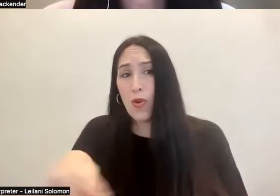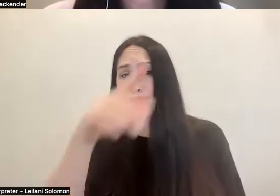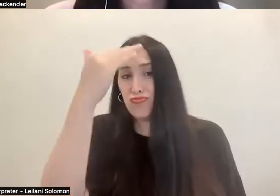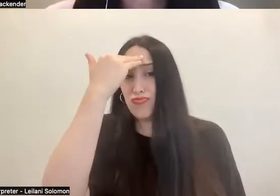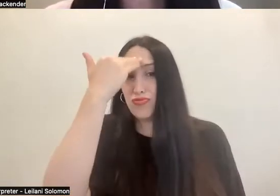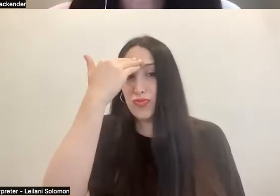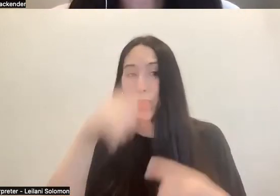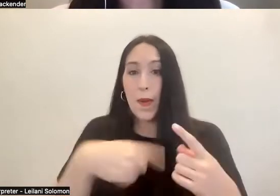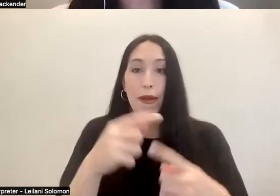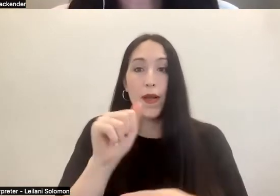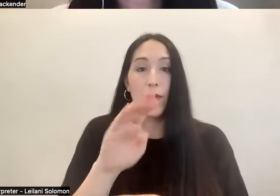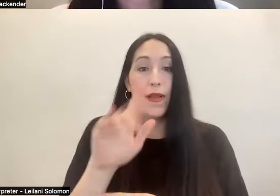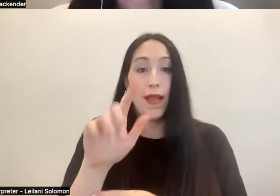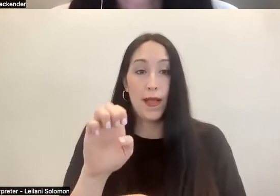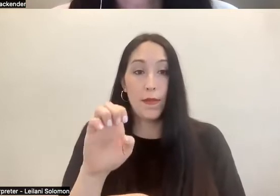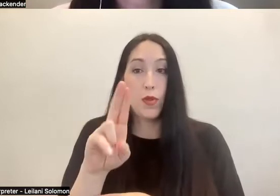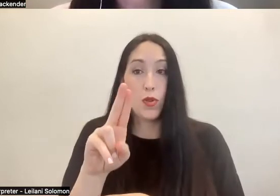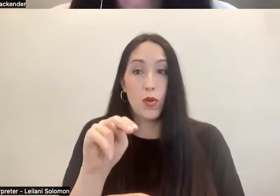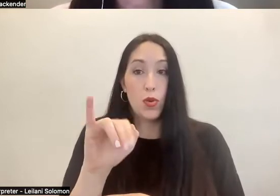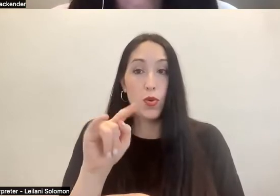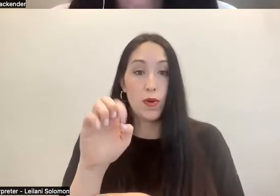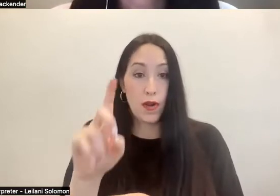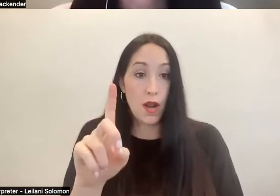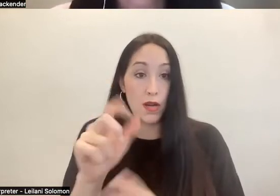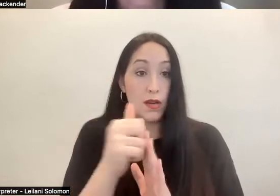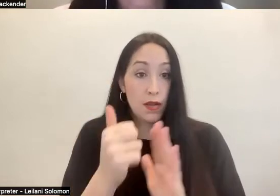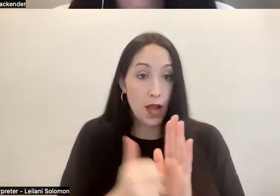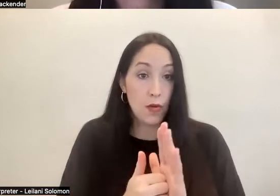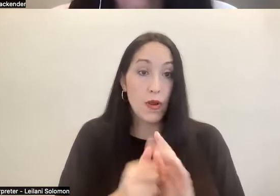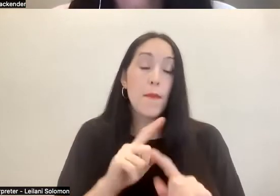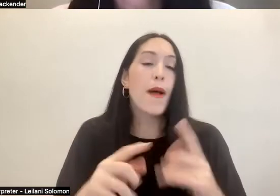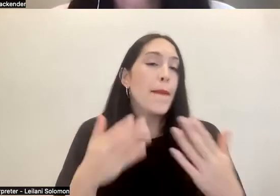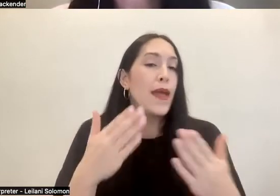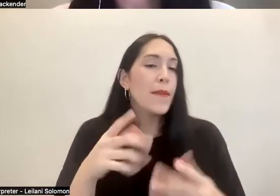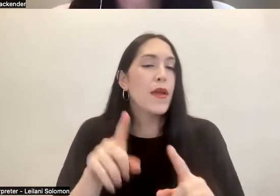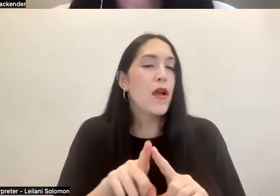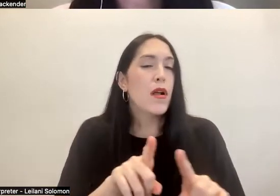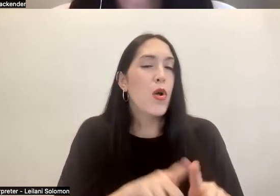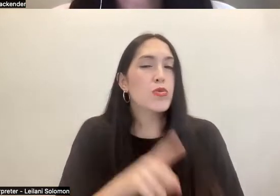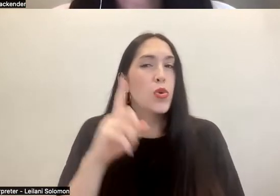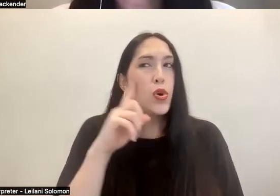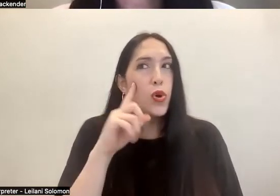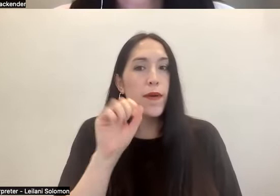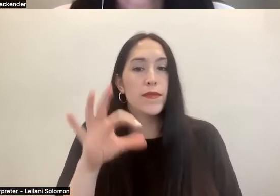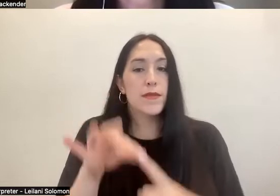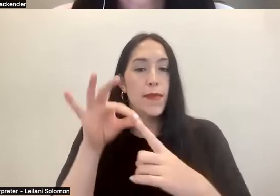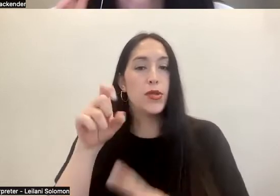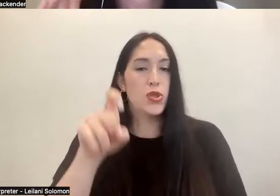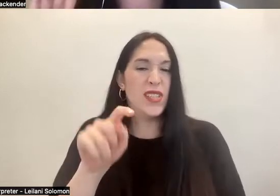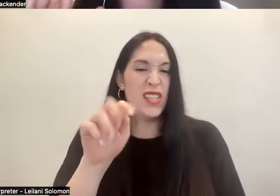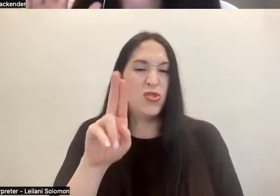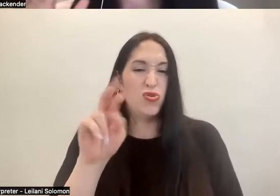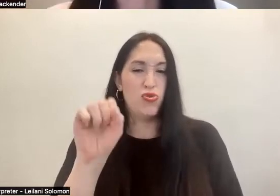ABLE United account, but they might have also heard of a special needs trust and get them confused. So Keith, I'm gonna let you kind of walk us